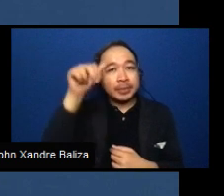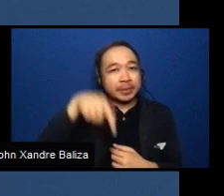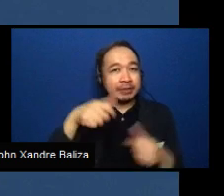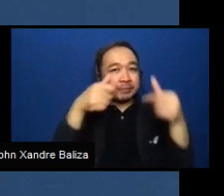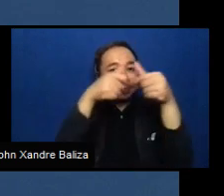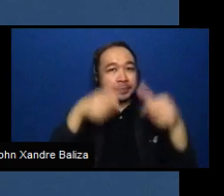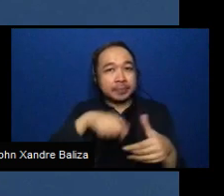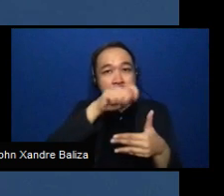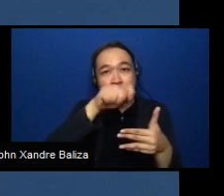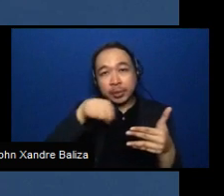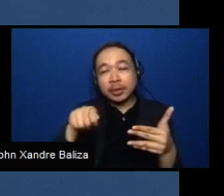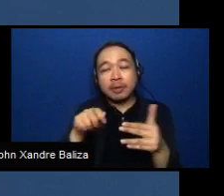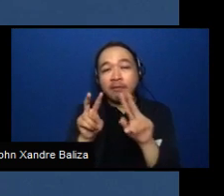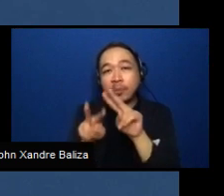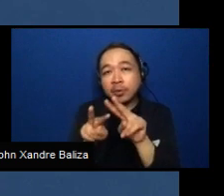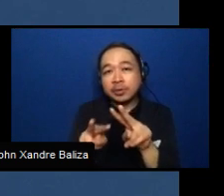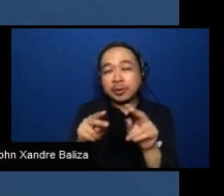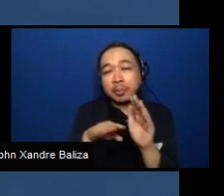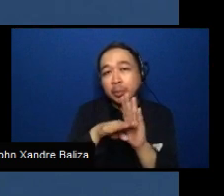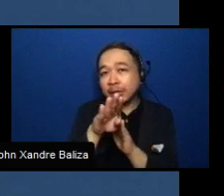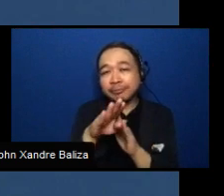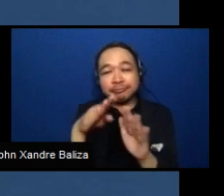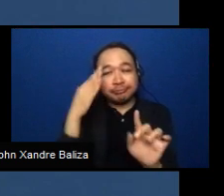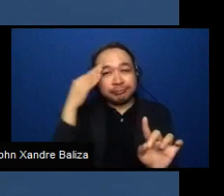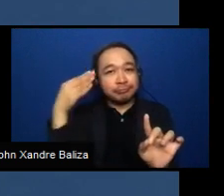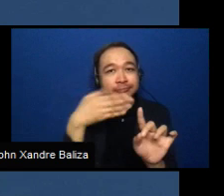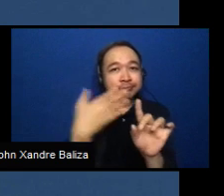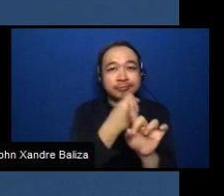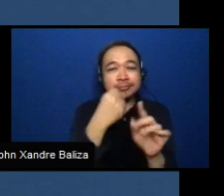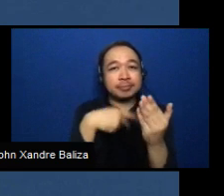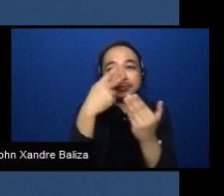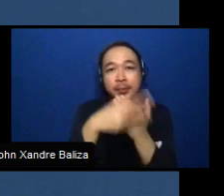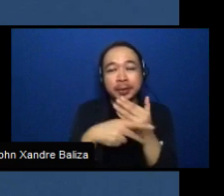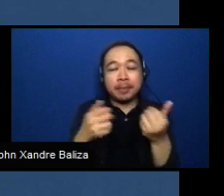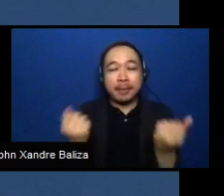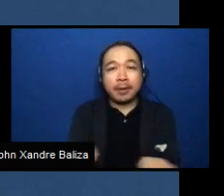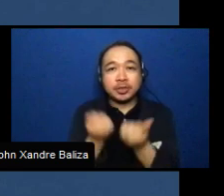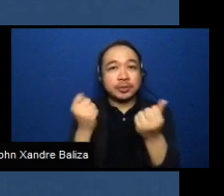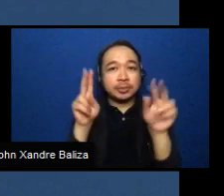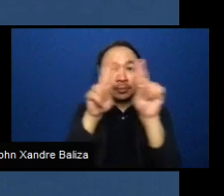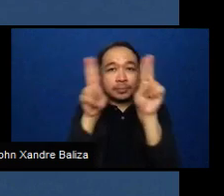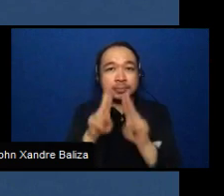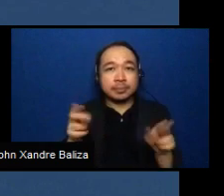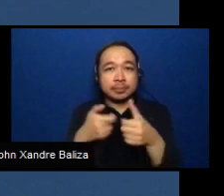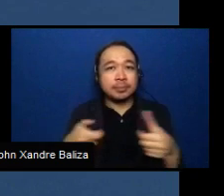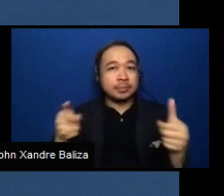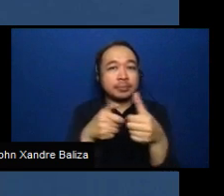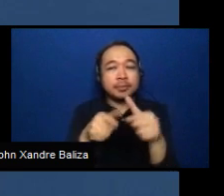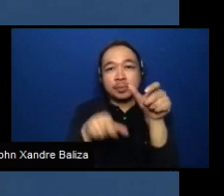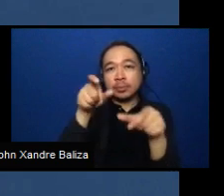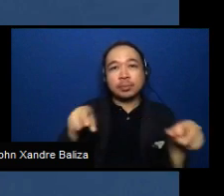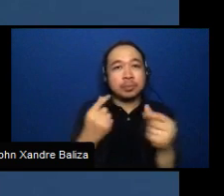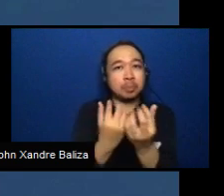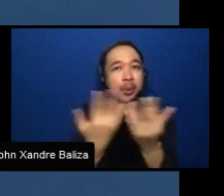monitoring progress towards the implementation of the Program of Action of the International Conference on Population and Development